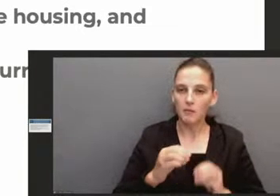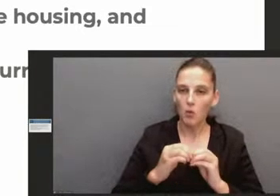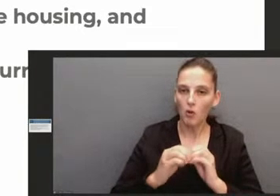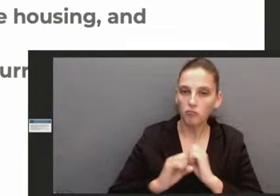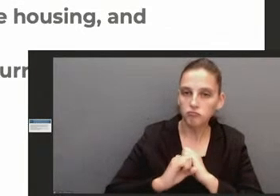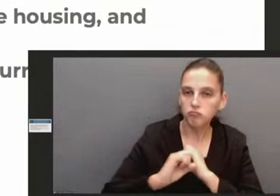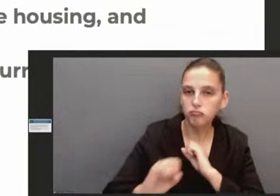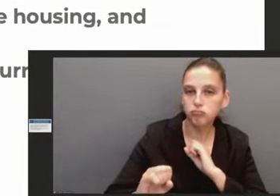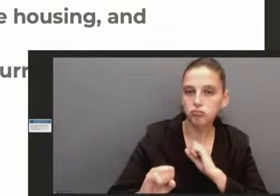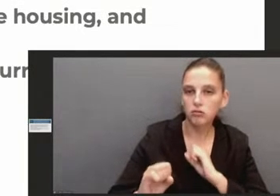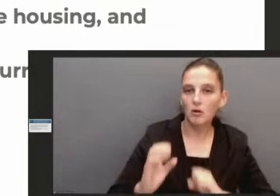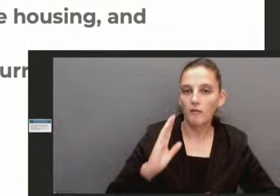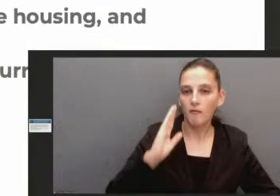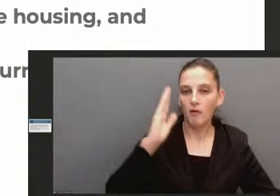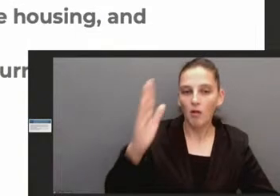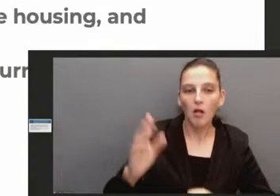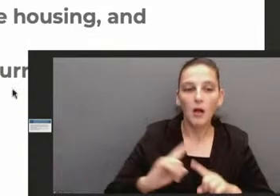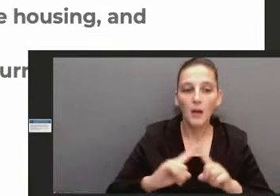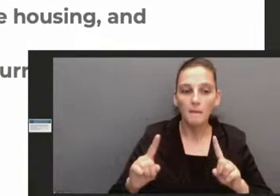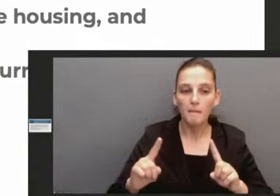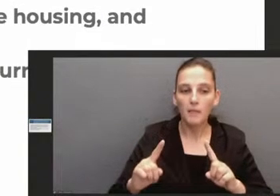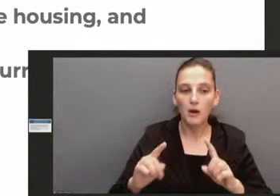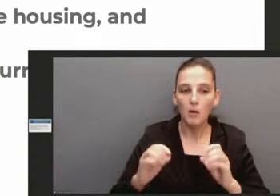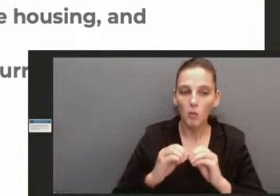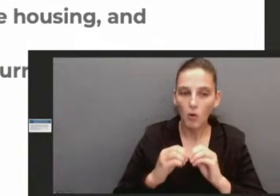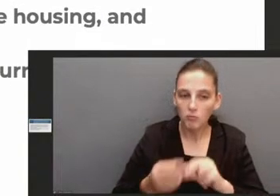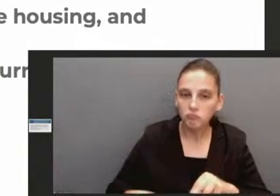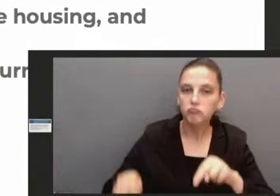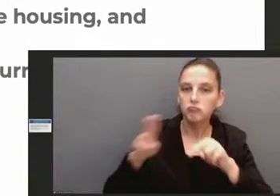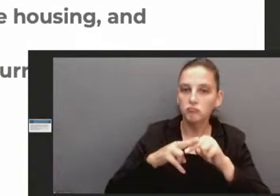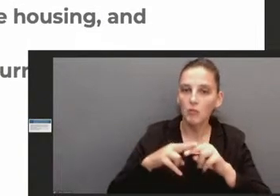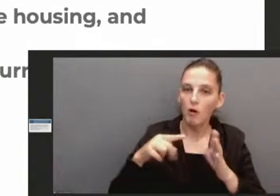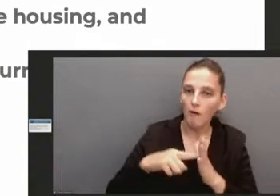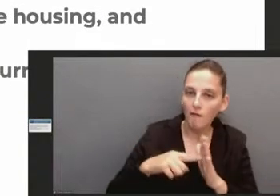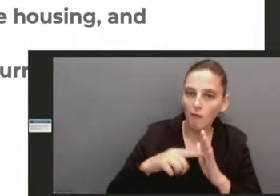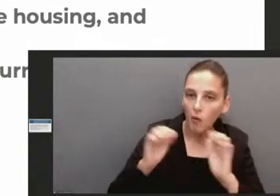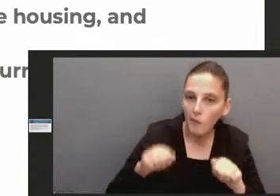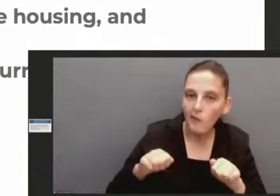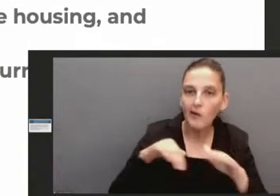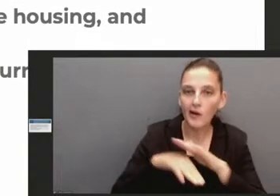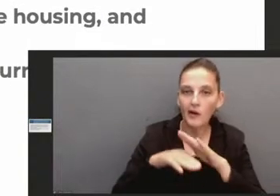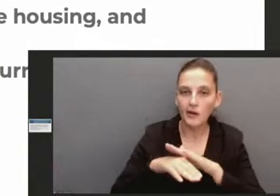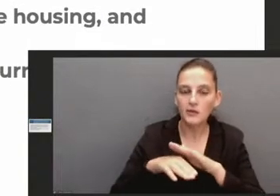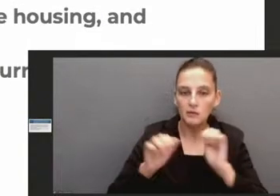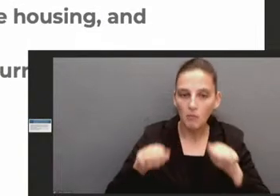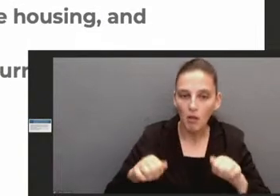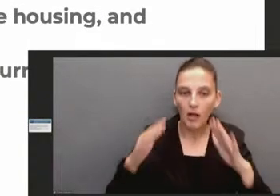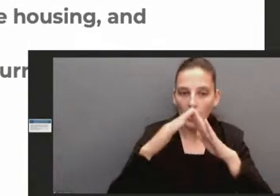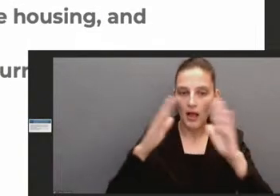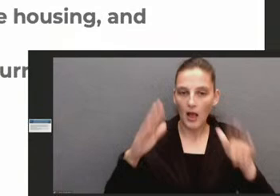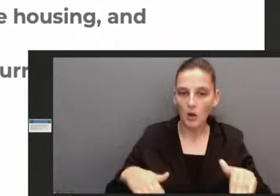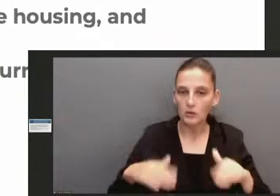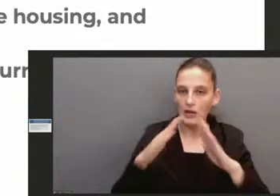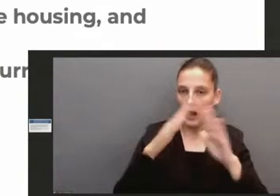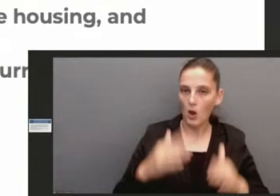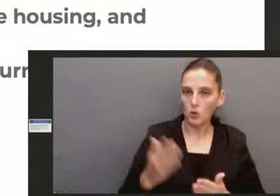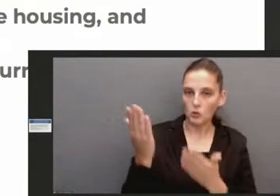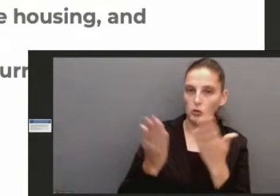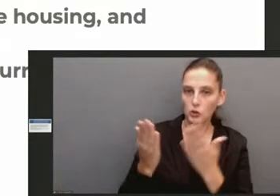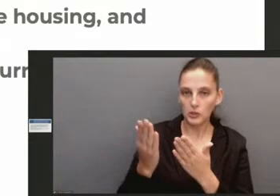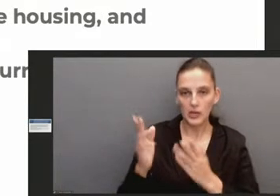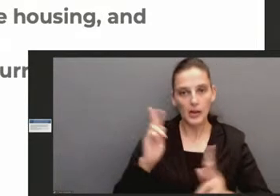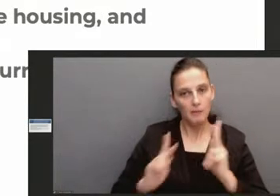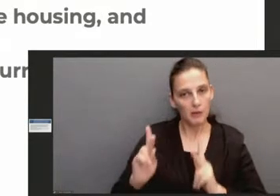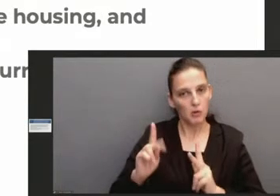the supply of affordable, accessible housing and supportive housing services so that people can remain in